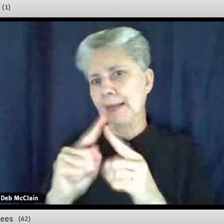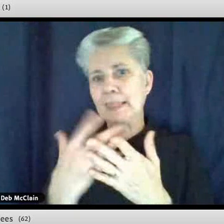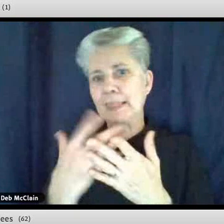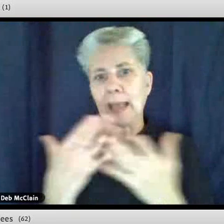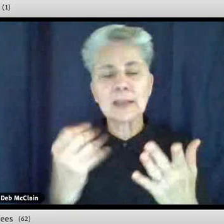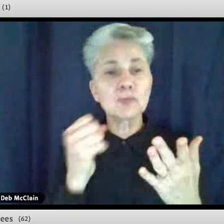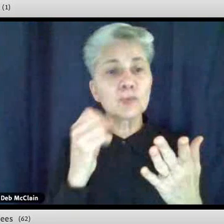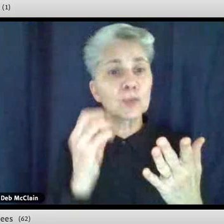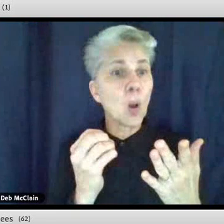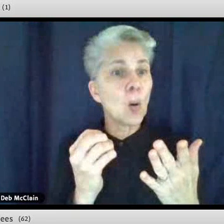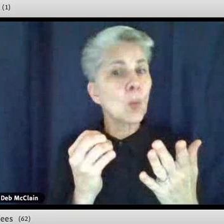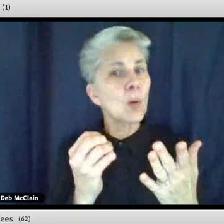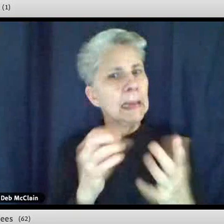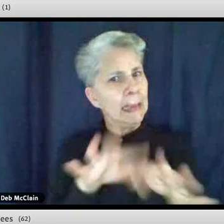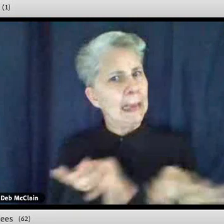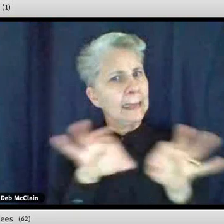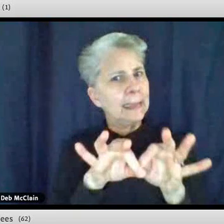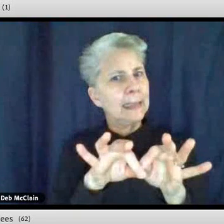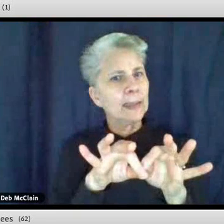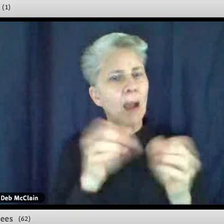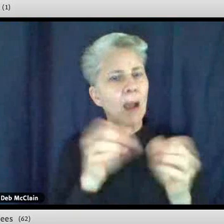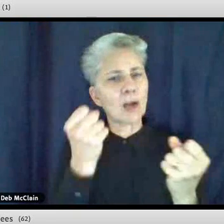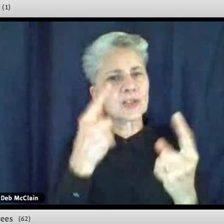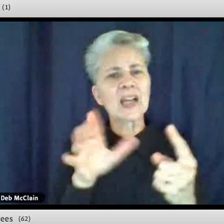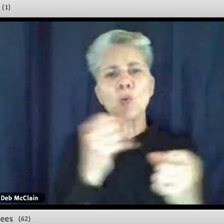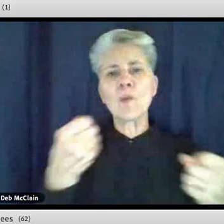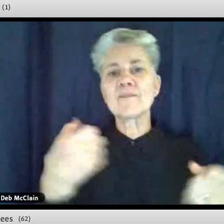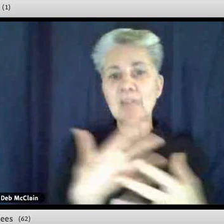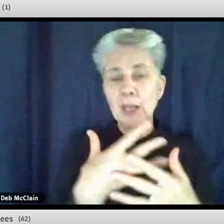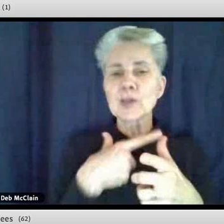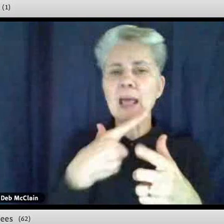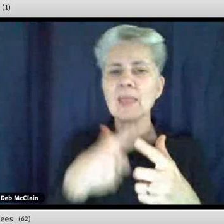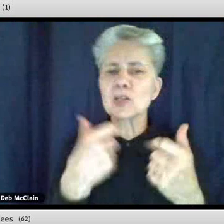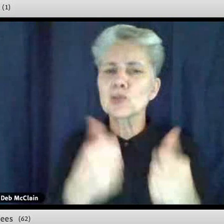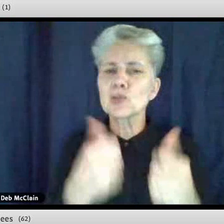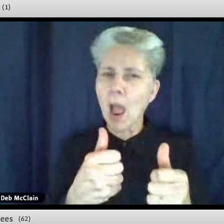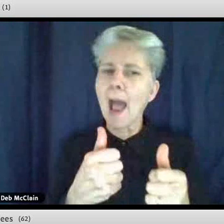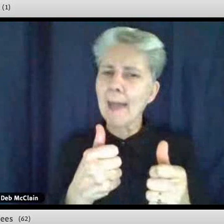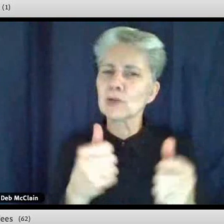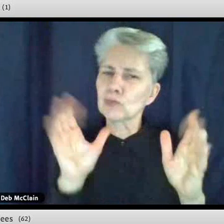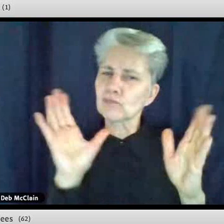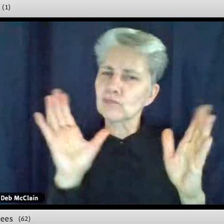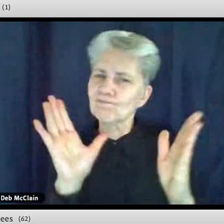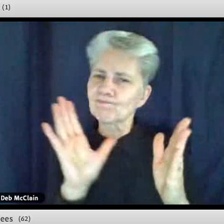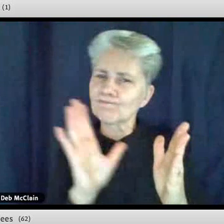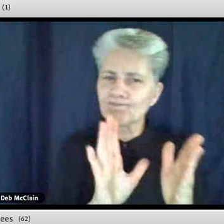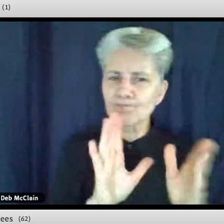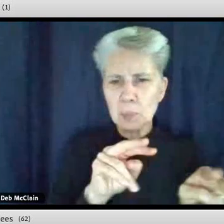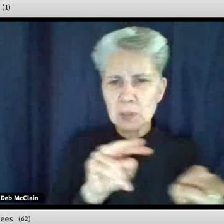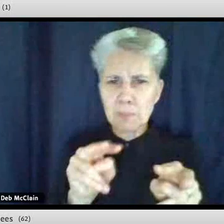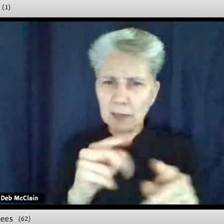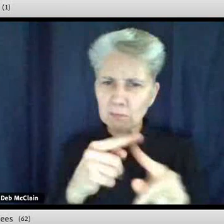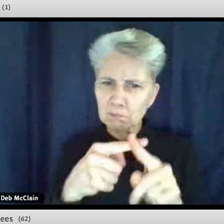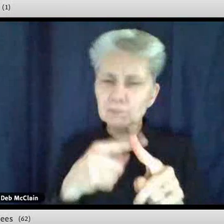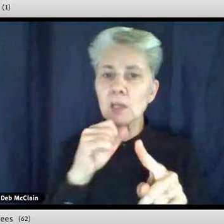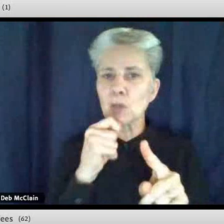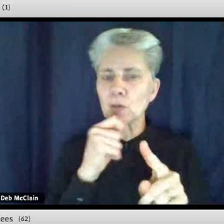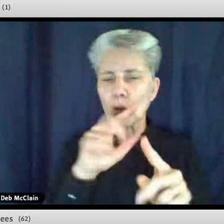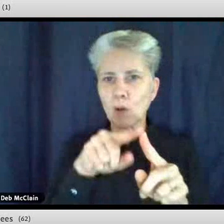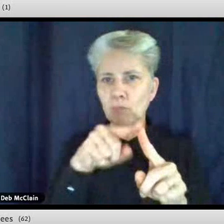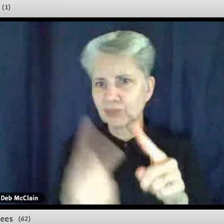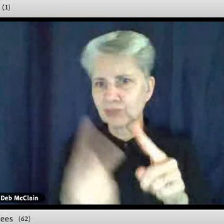of resources and books and different things like that. The key is to work towards understanding your fears and